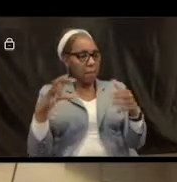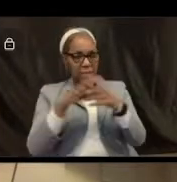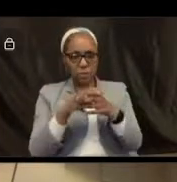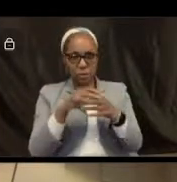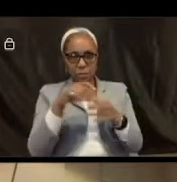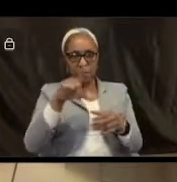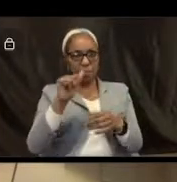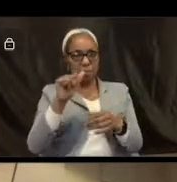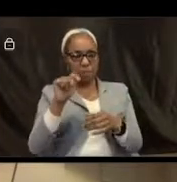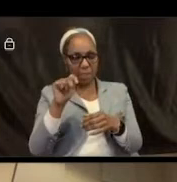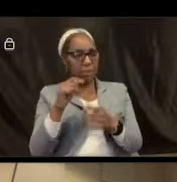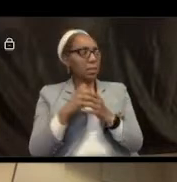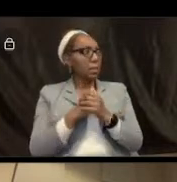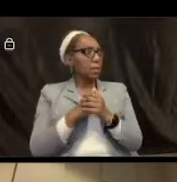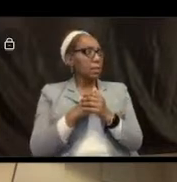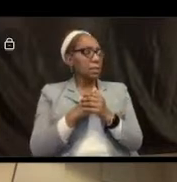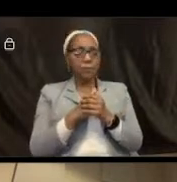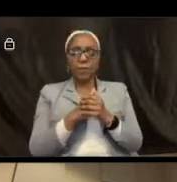It's located at